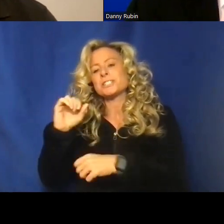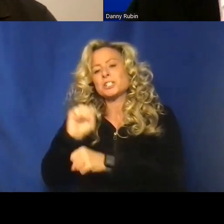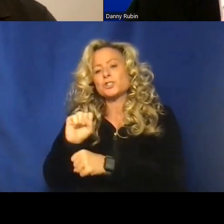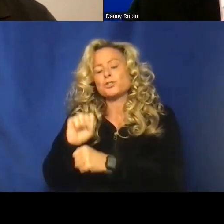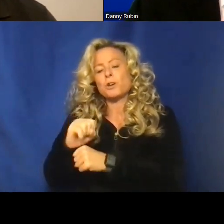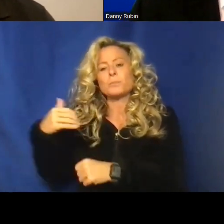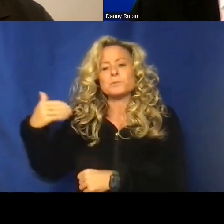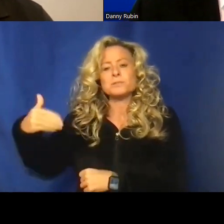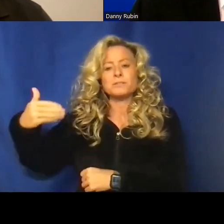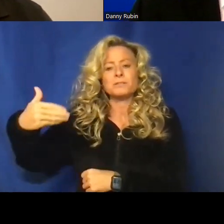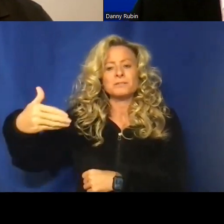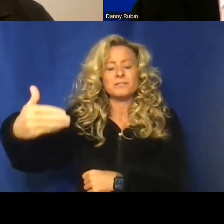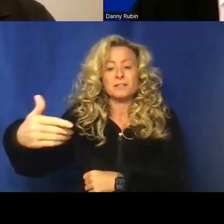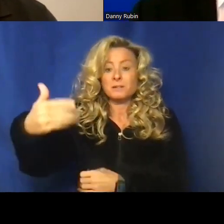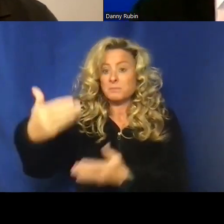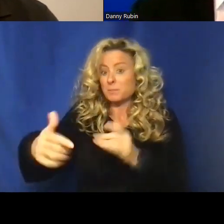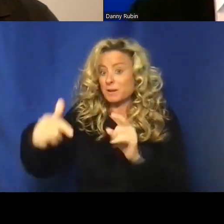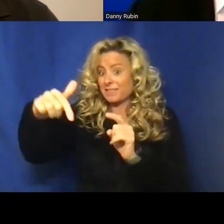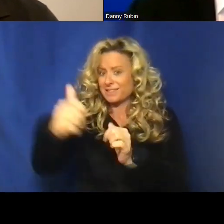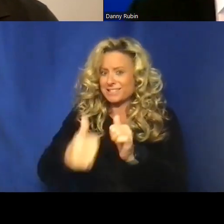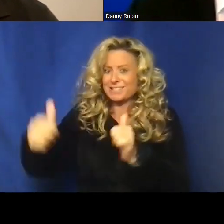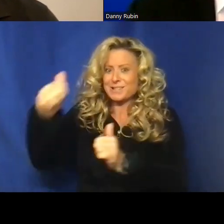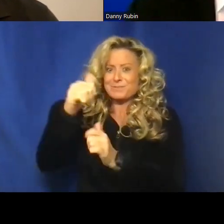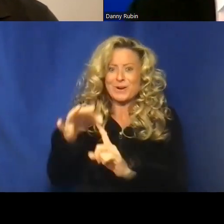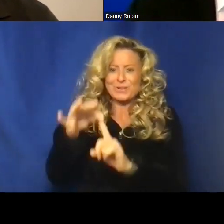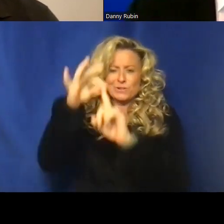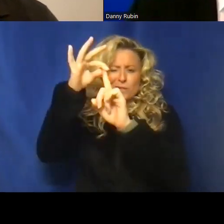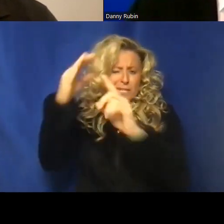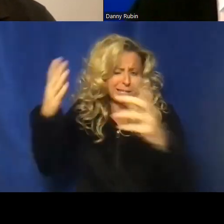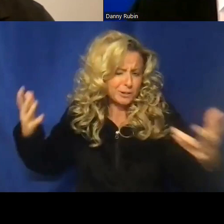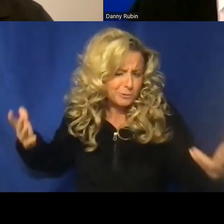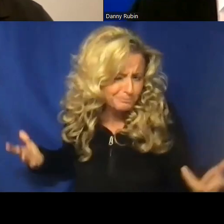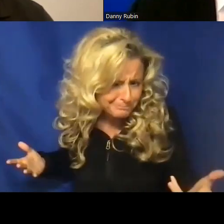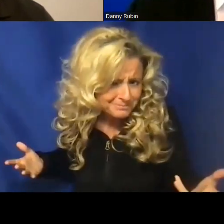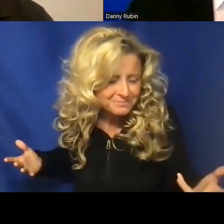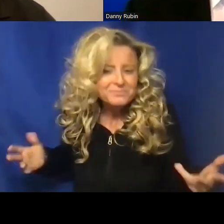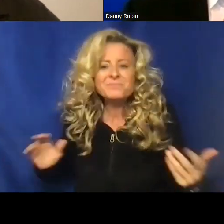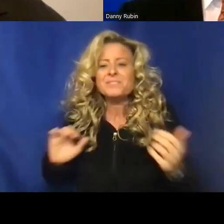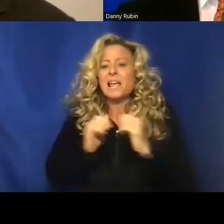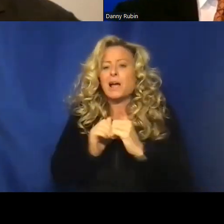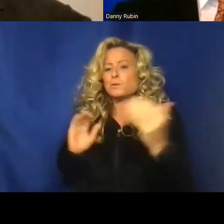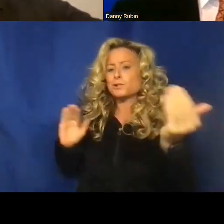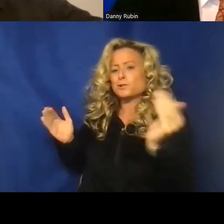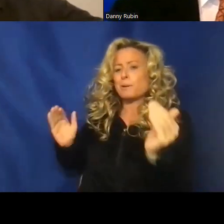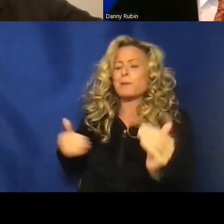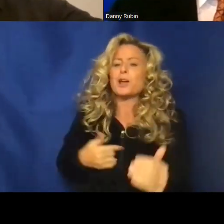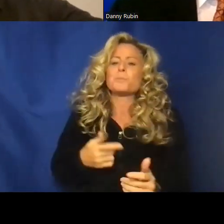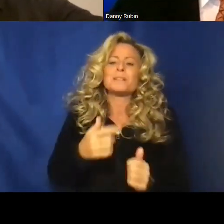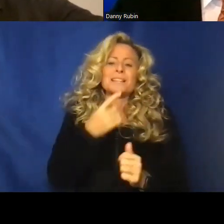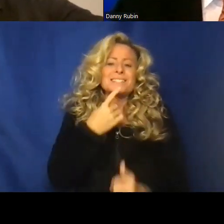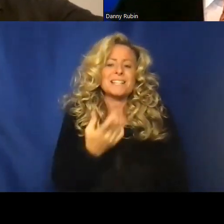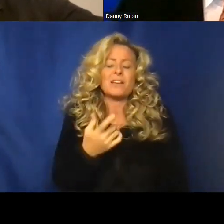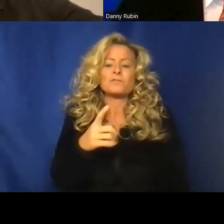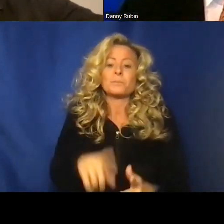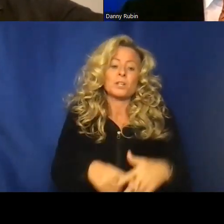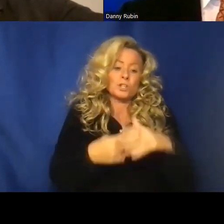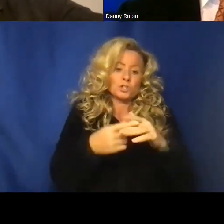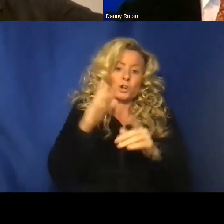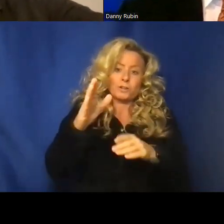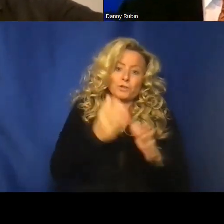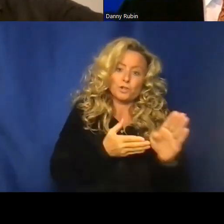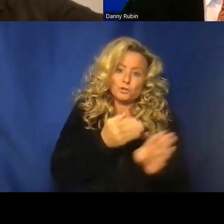some interesting jobs along the way. Maybe this one is the most unique. I don't know how you would size it up. But take us from the start of your